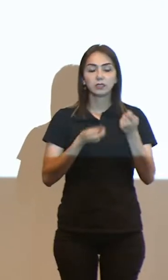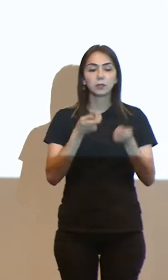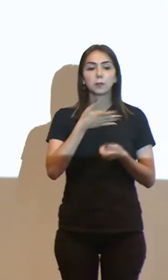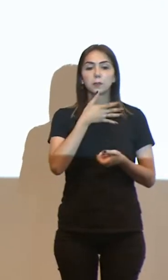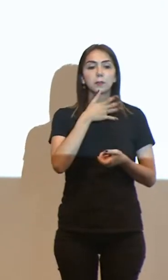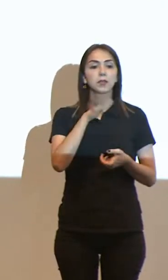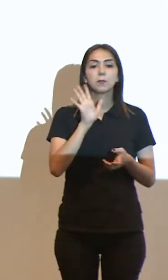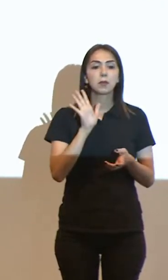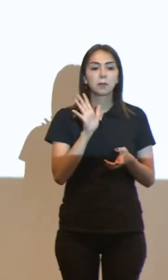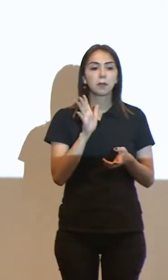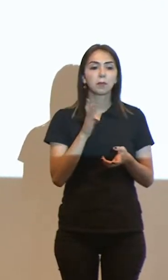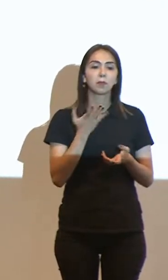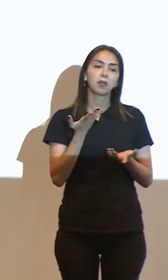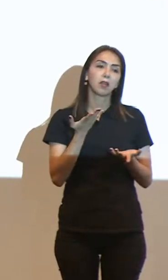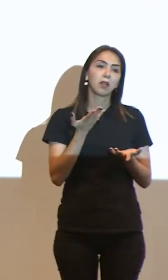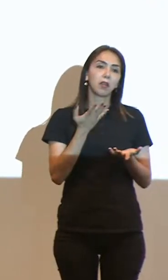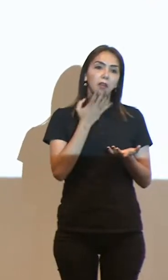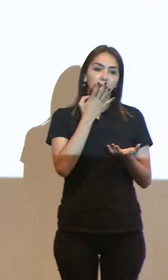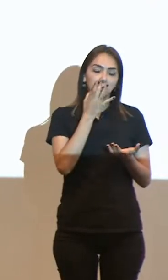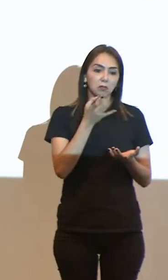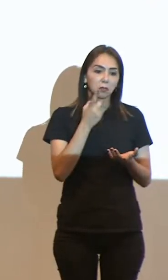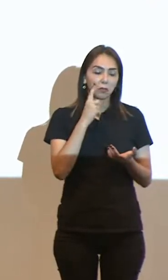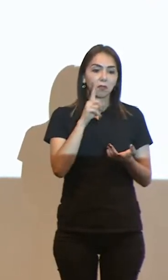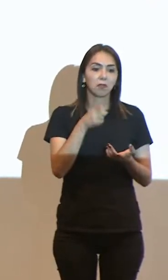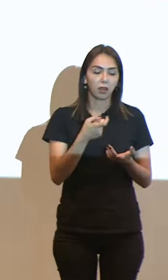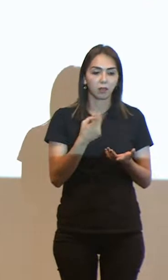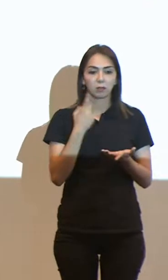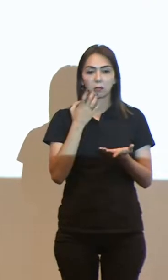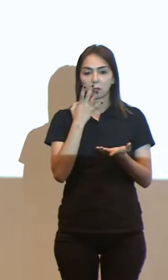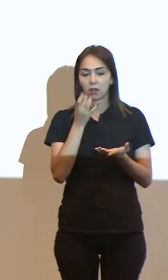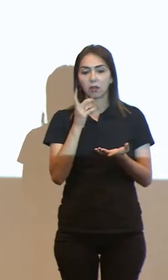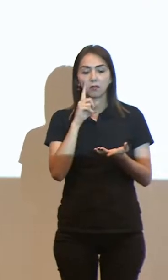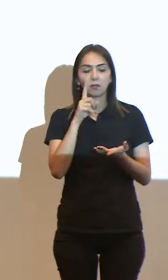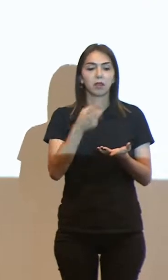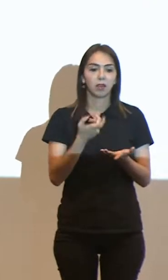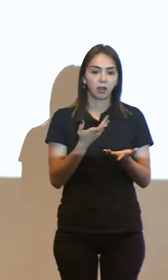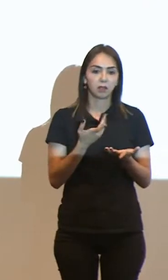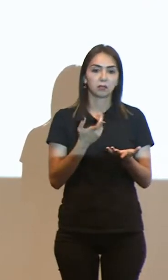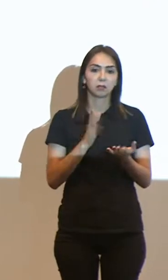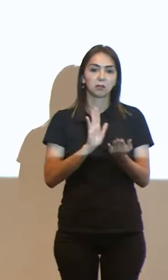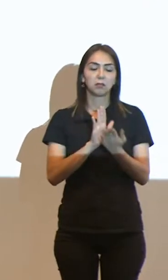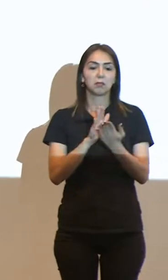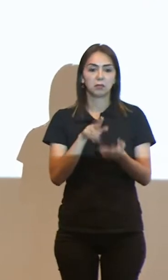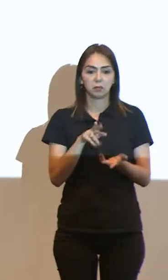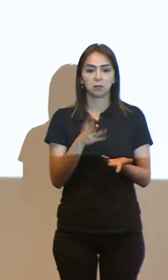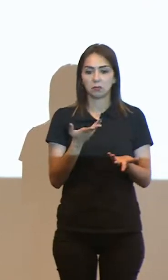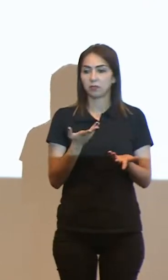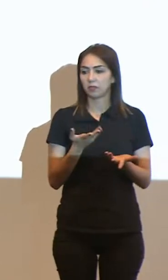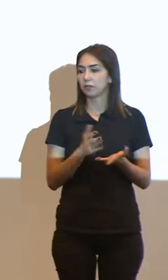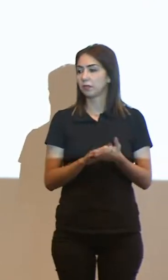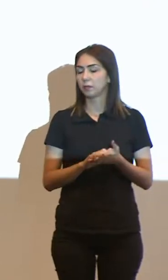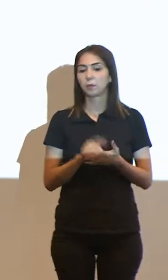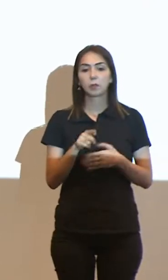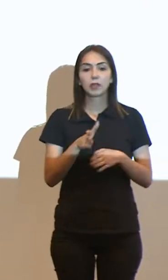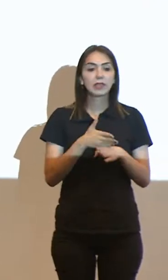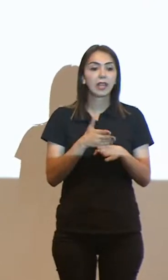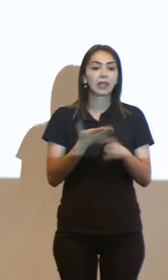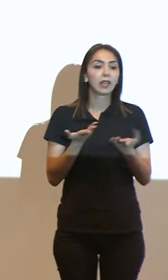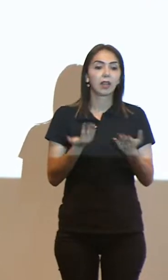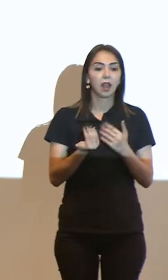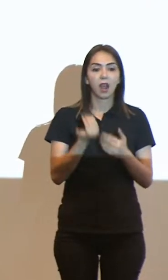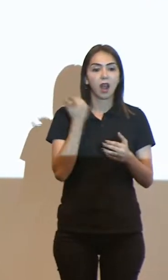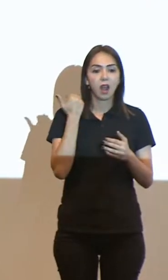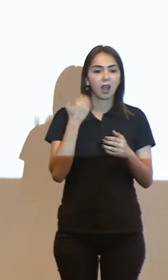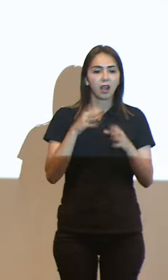parts we need to understand how each point relate to one another and then we can here